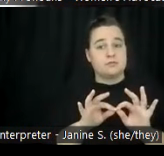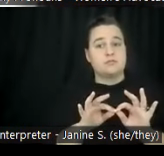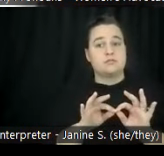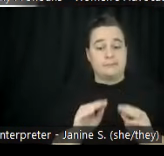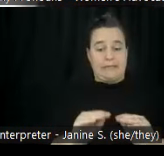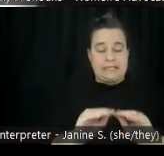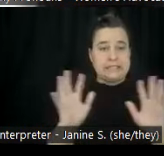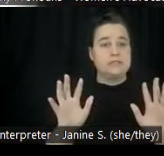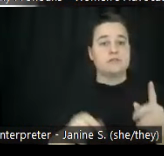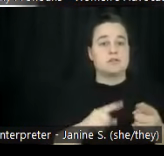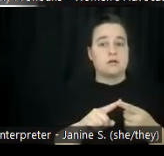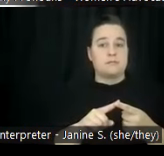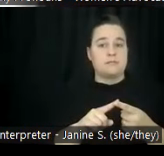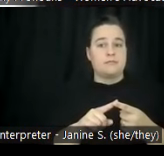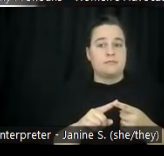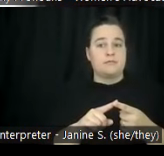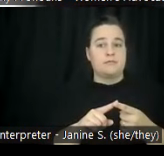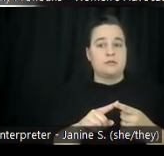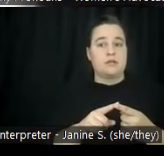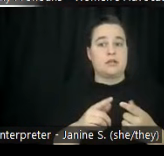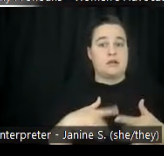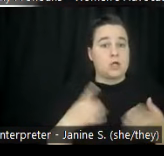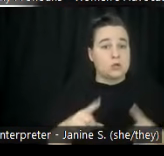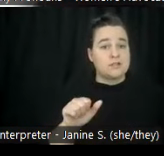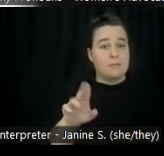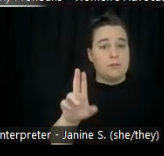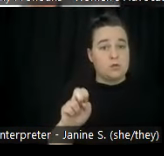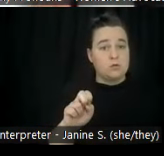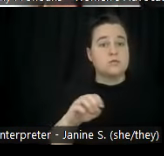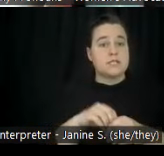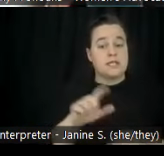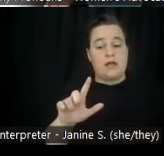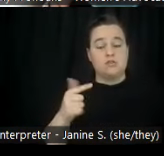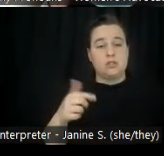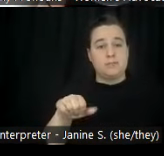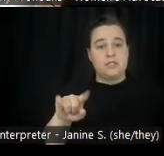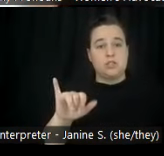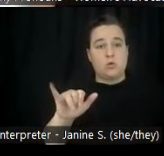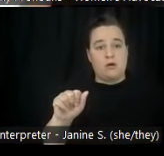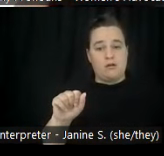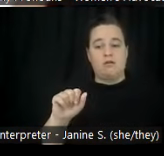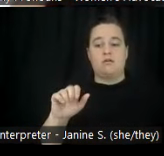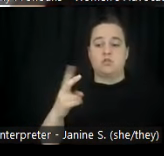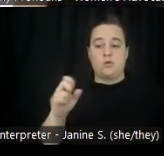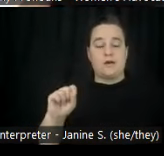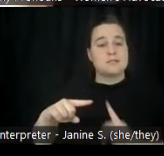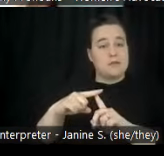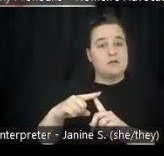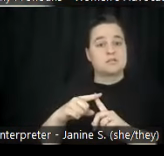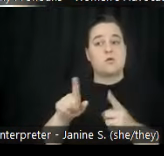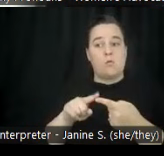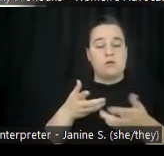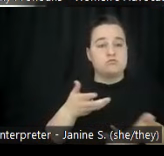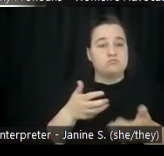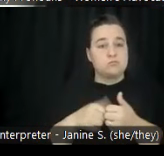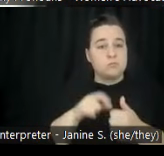explicit about the occurrence of abuse and LGBTQIA plus relationships in these engagements with youth and younger people,